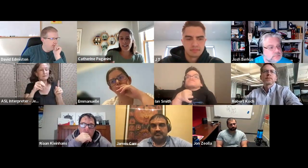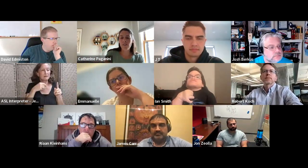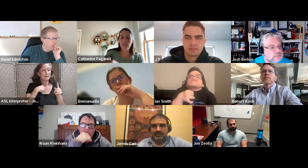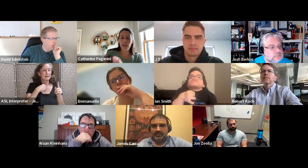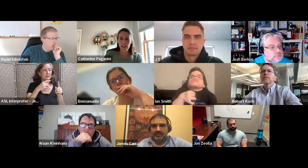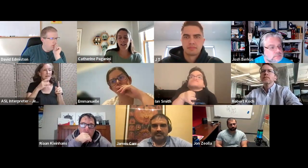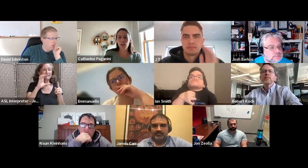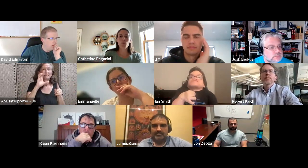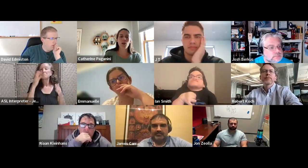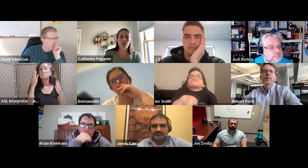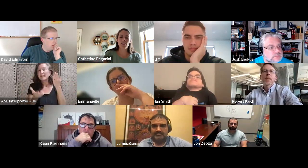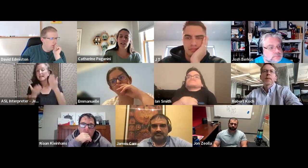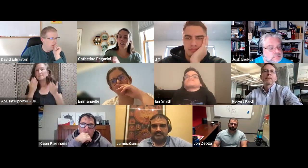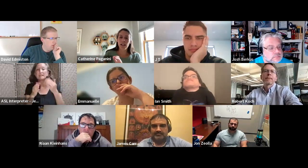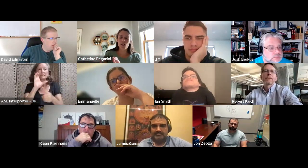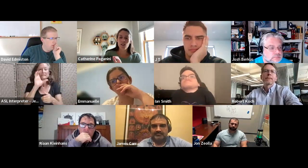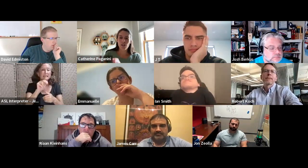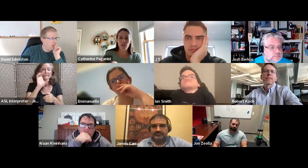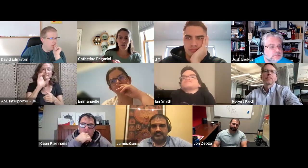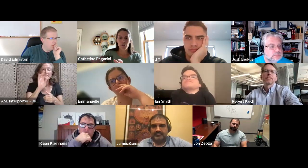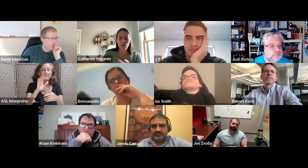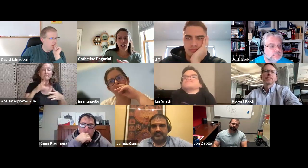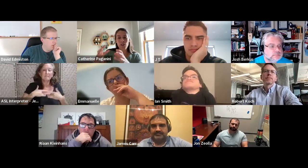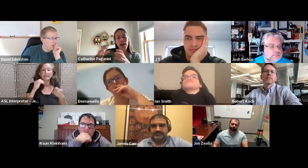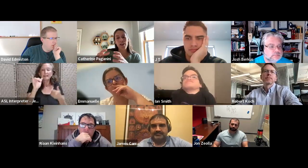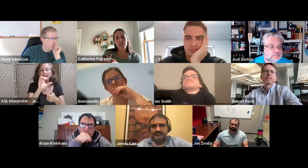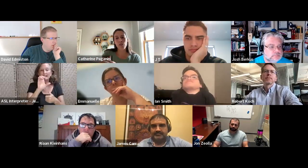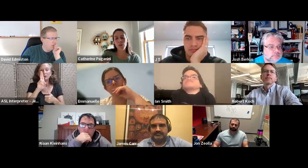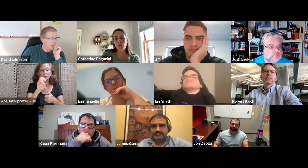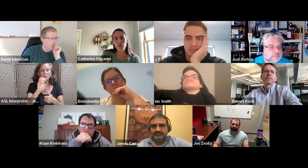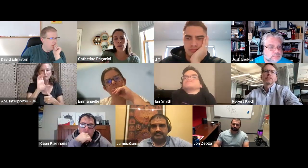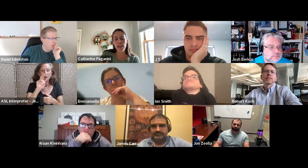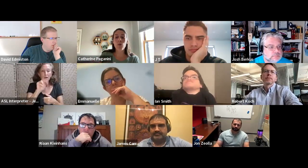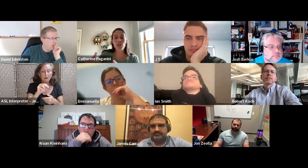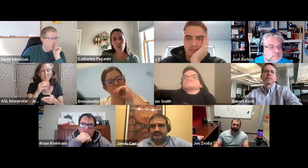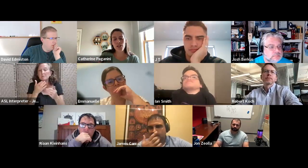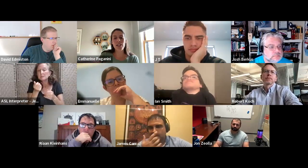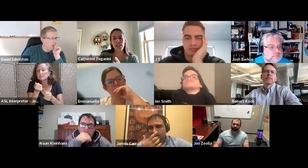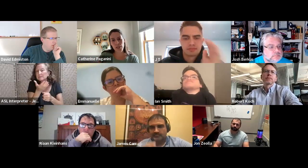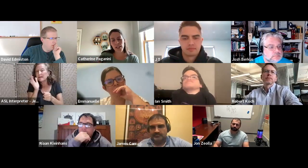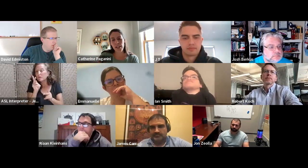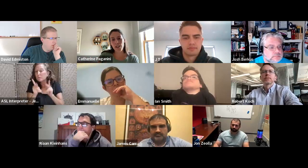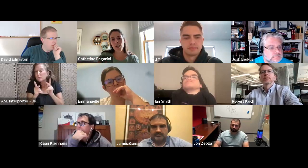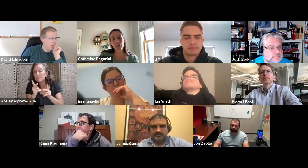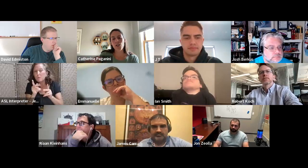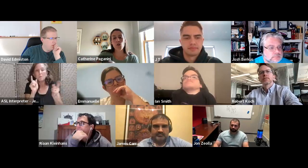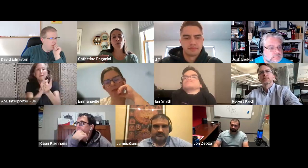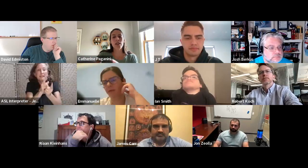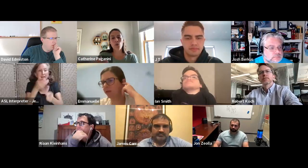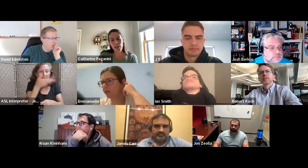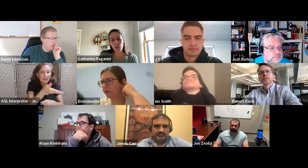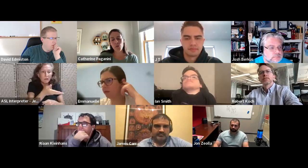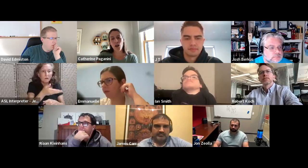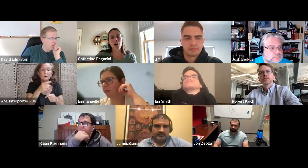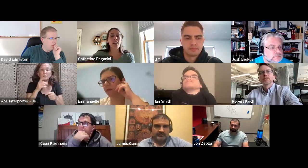a CNCF event like KubeCon, say like, okay, let's try to have several people who is interested, let's meet there, do